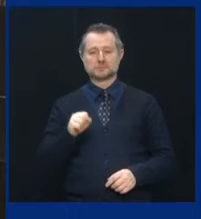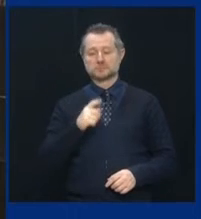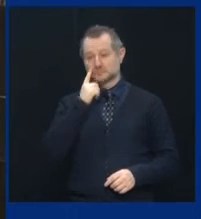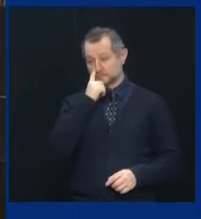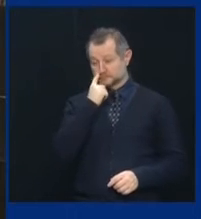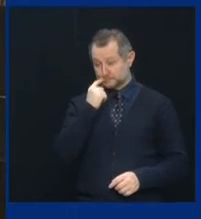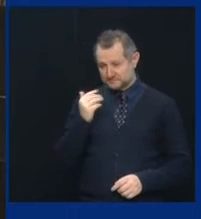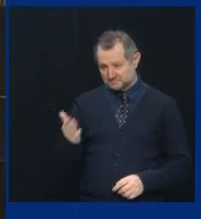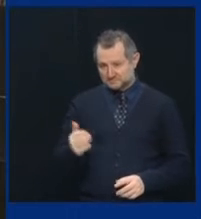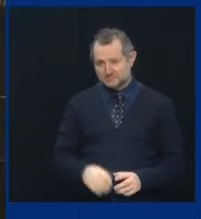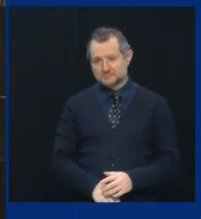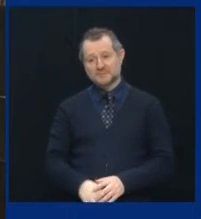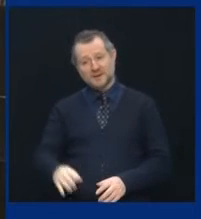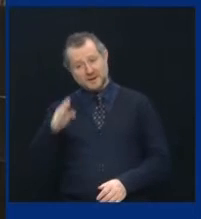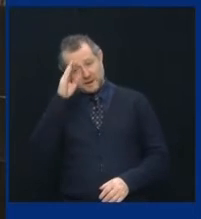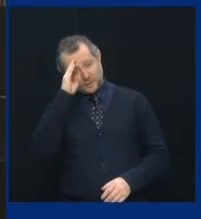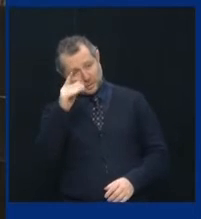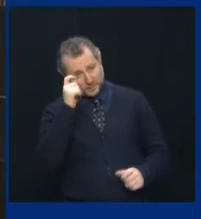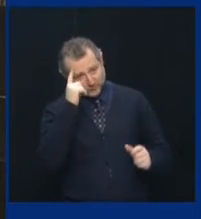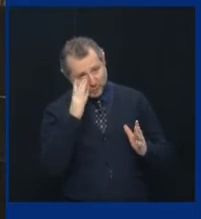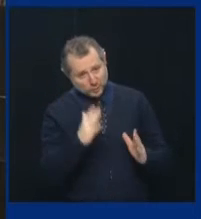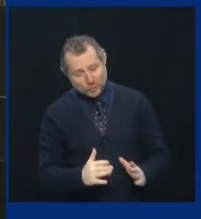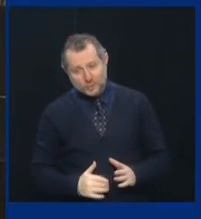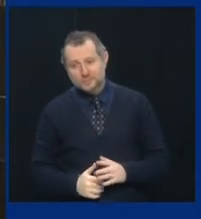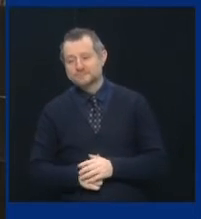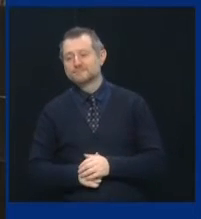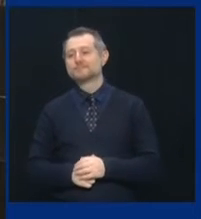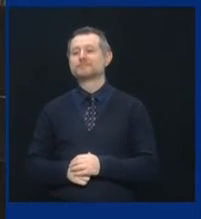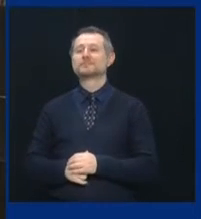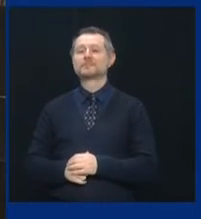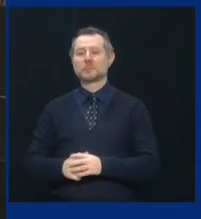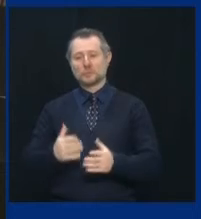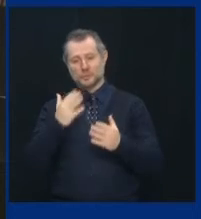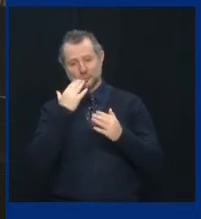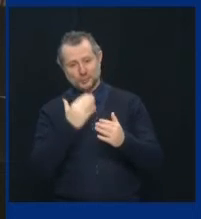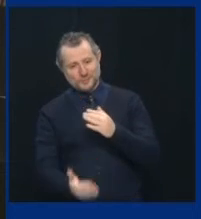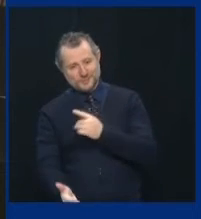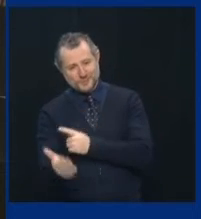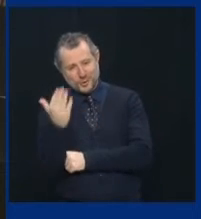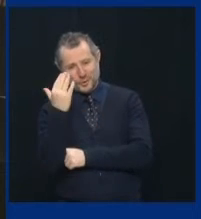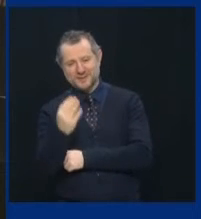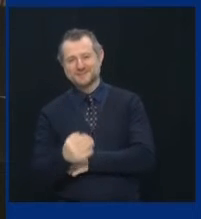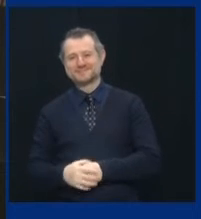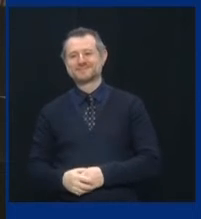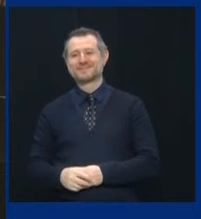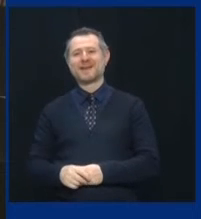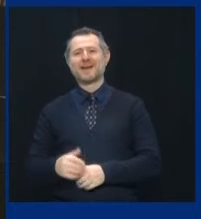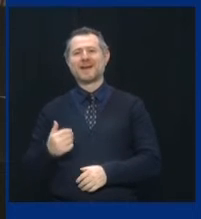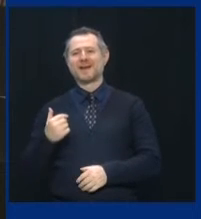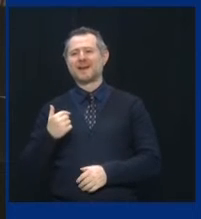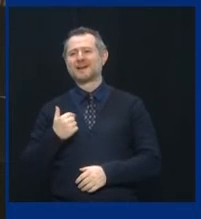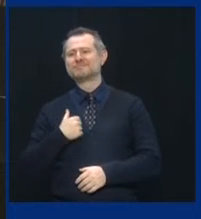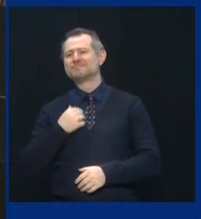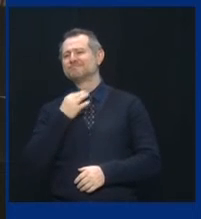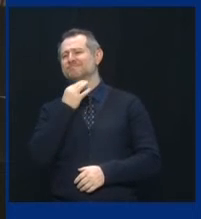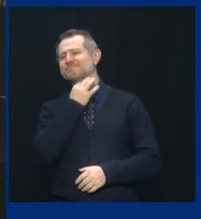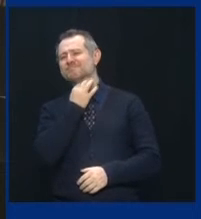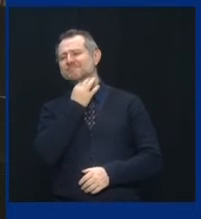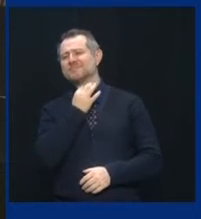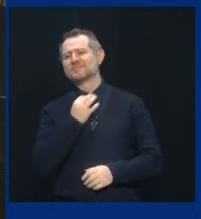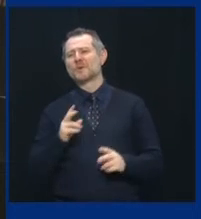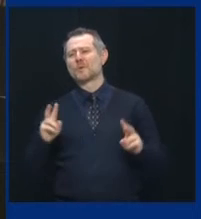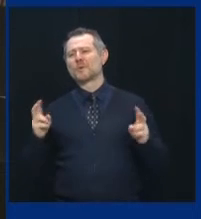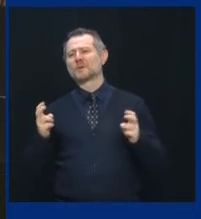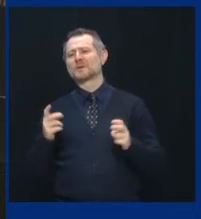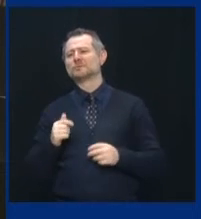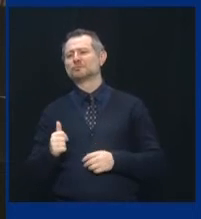Hiya, Morgan. Governor, how are you? Good morning. I was wondering, what's the refusal rate right now with the